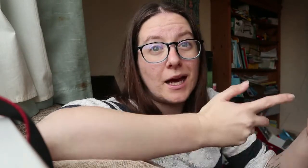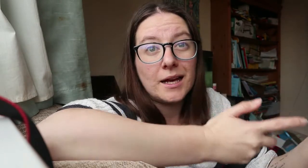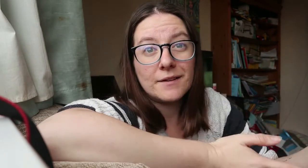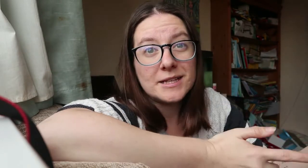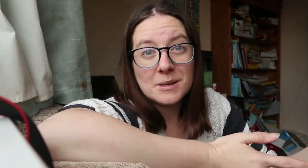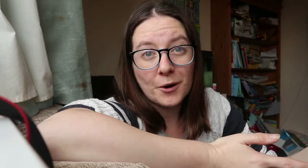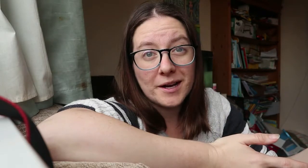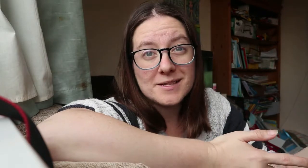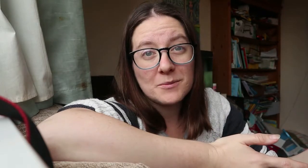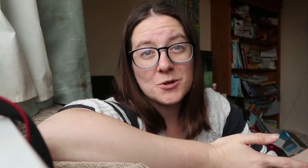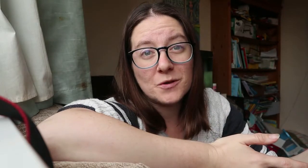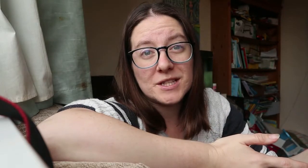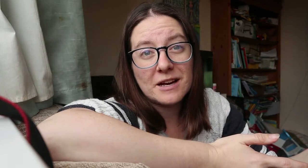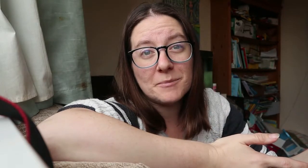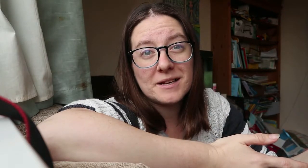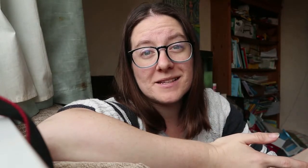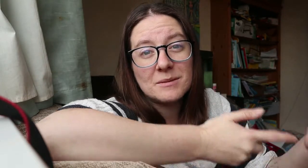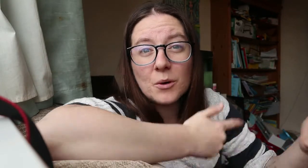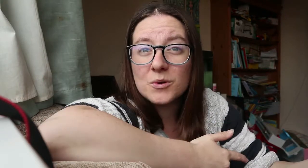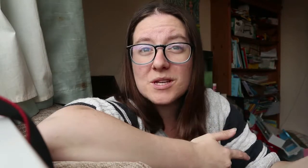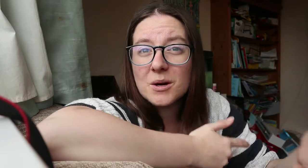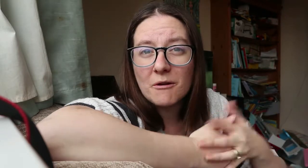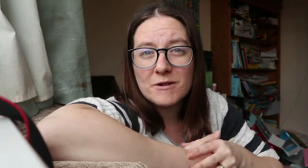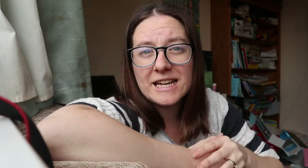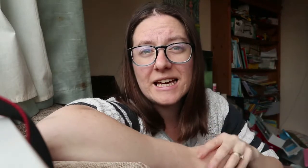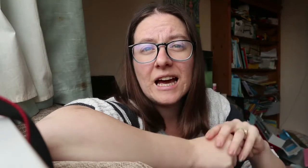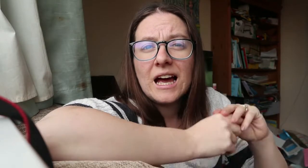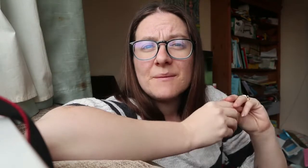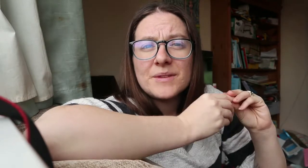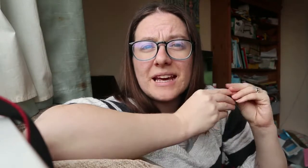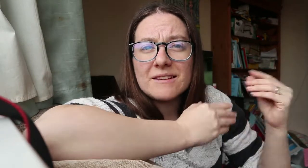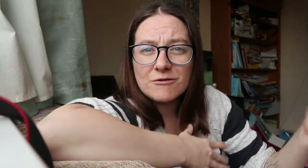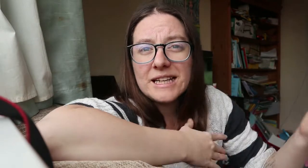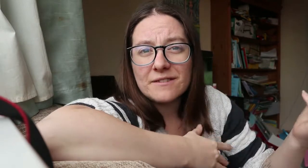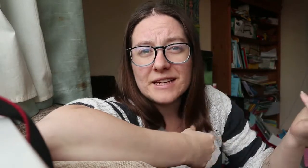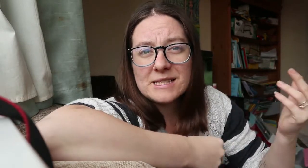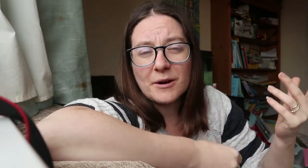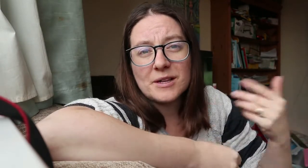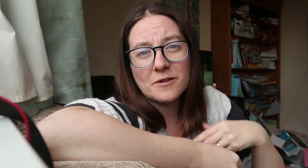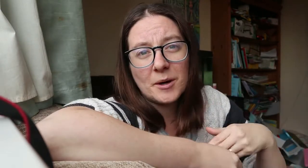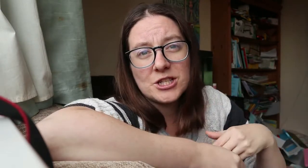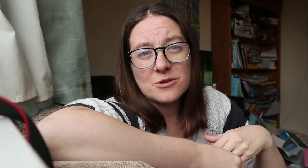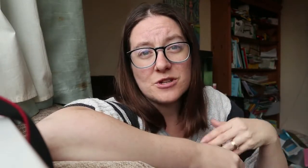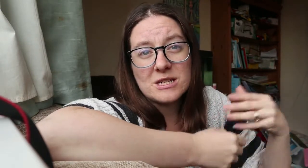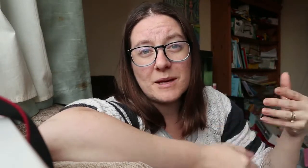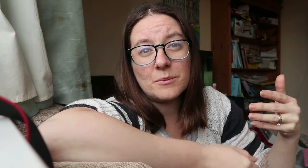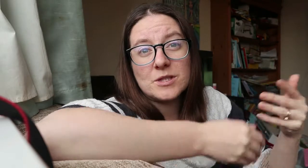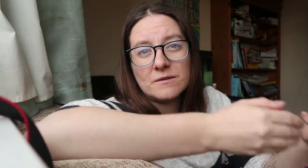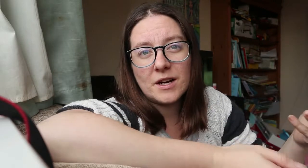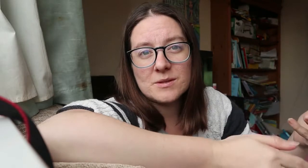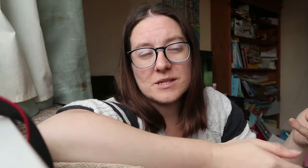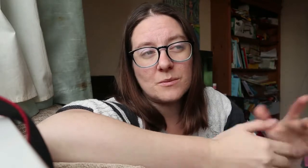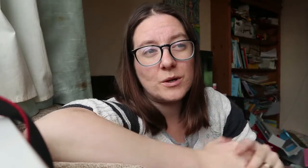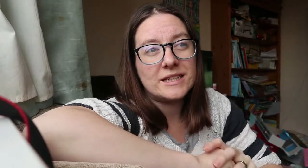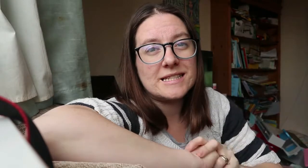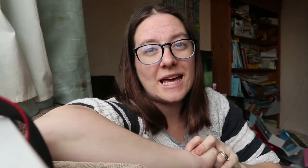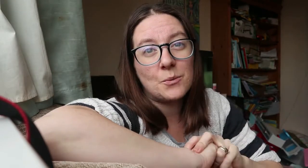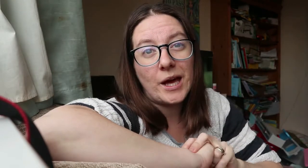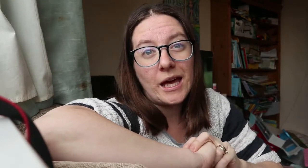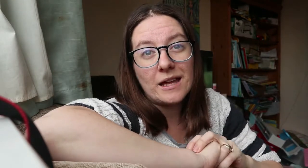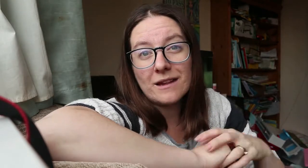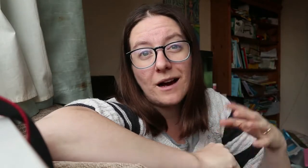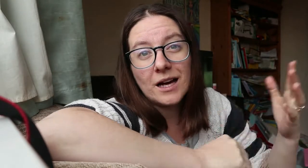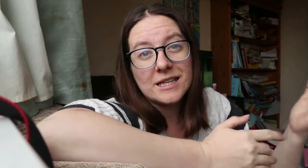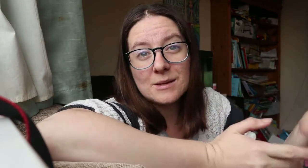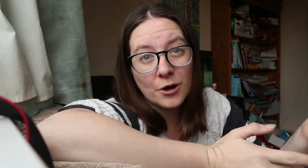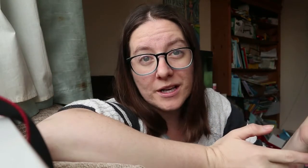that would be a lovely surprise, I'm sure, for the deaf person. But also, a really, really lovely experience for my children to be able to converse with someone in the same